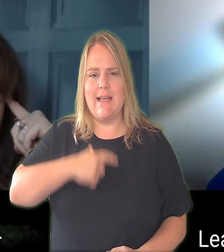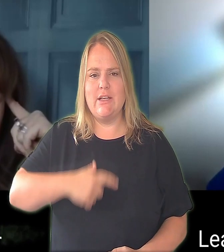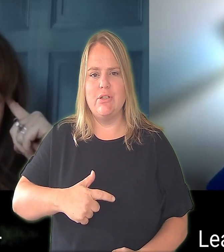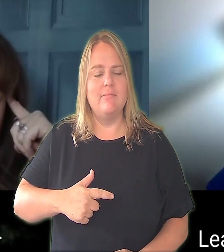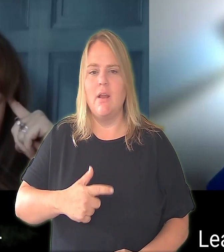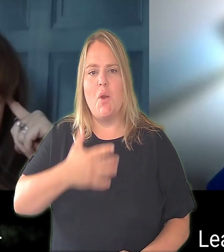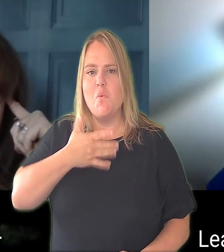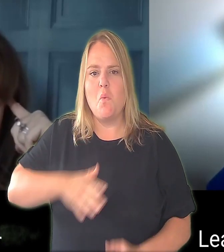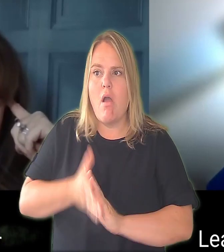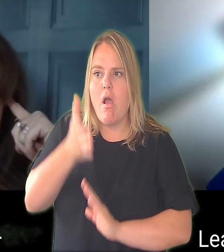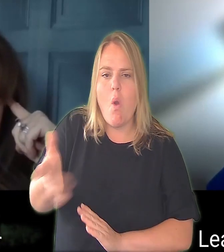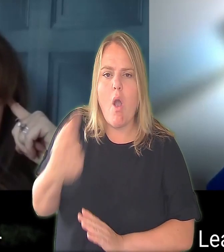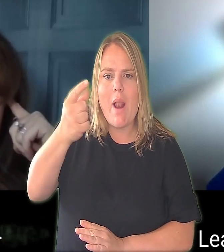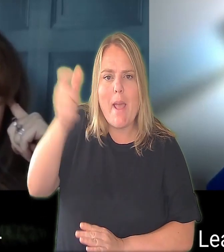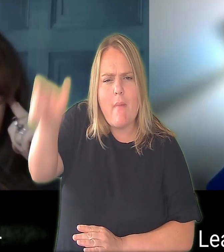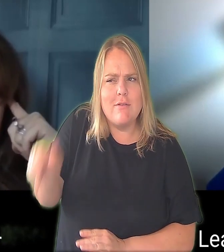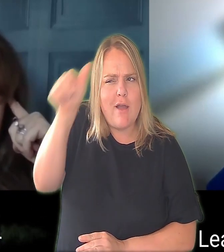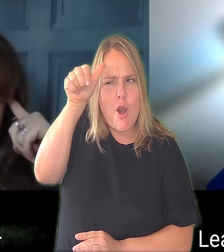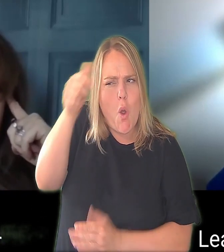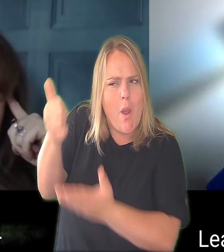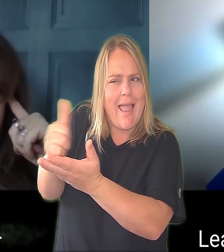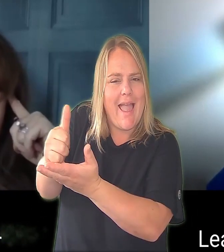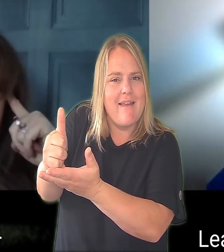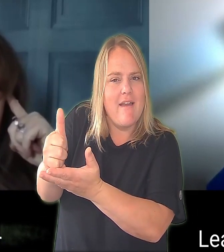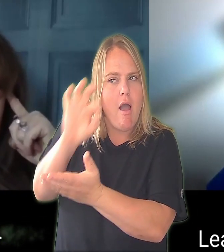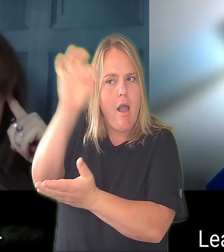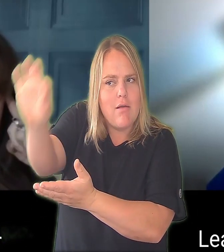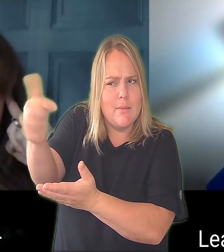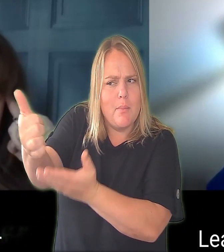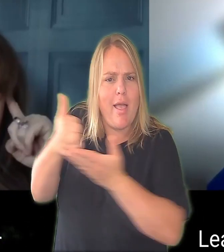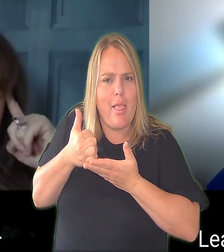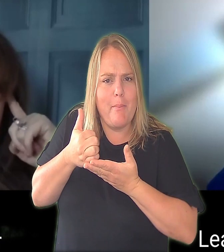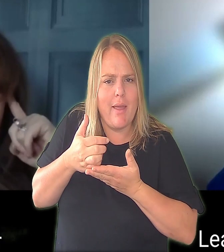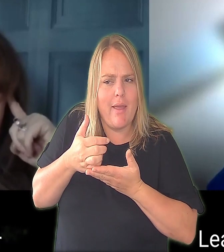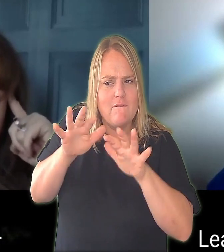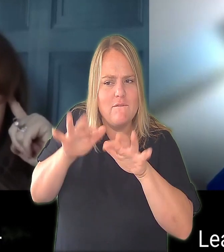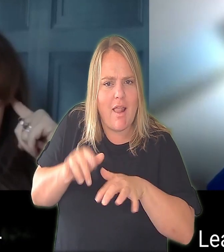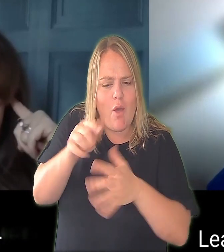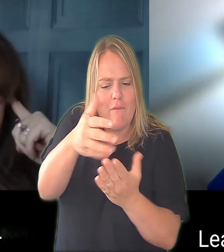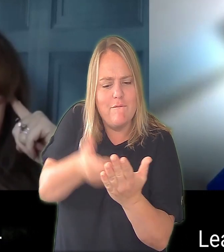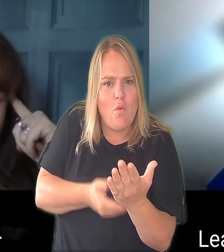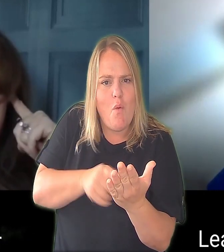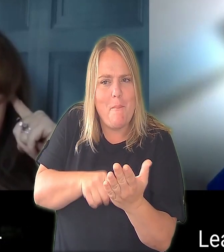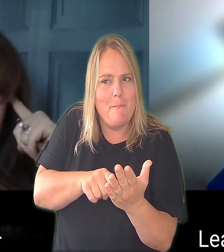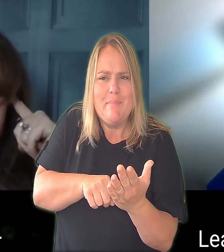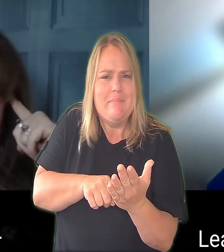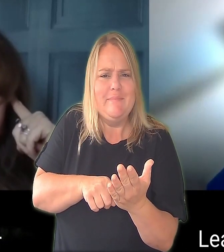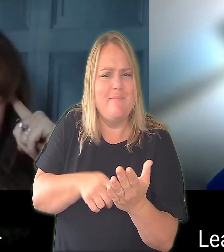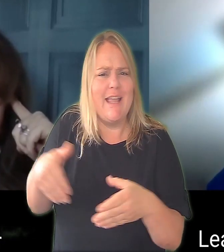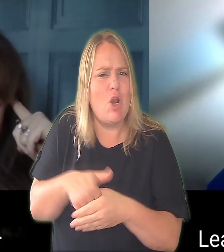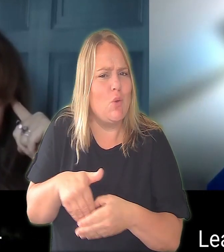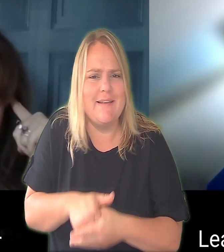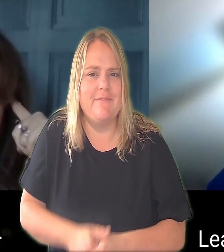want to go to the only person in the congregation I know is gay and ask them to help me fill out the sexual orientation box. That